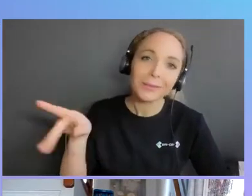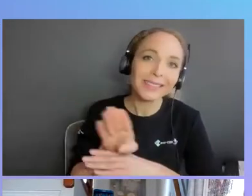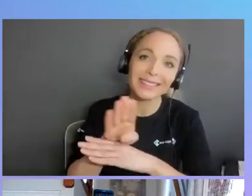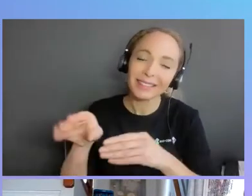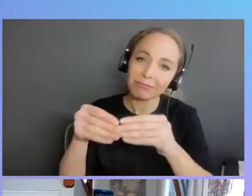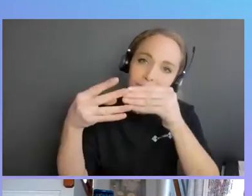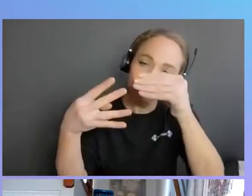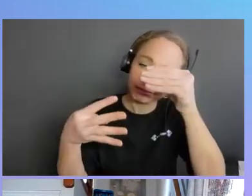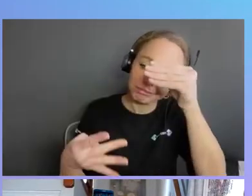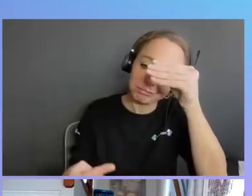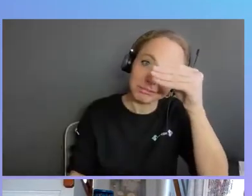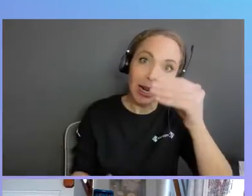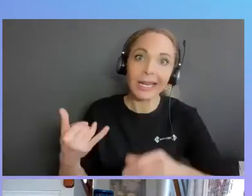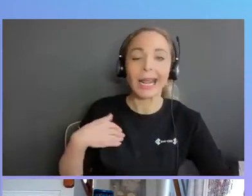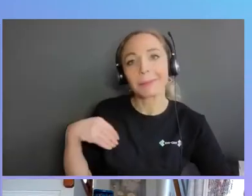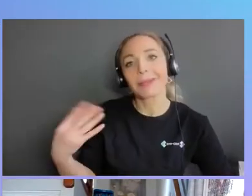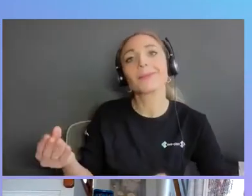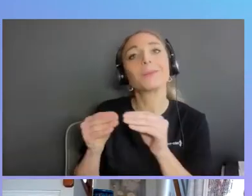to put on your plate.